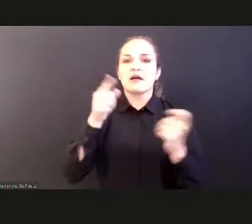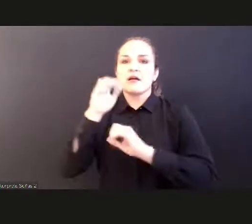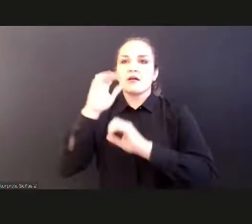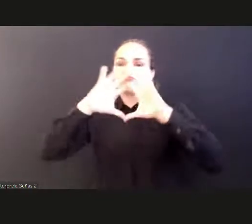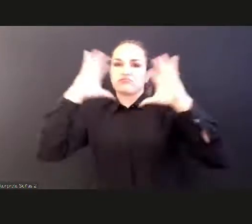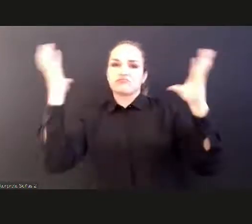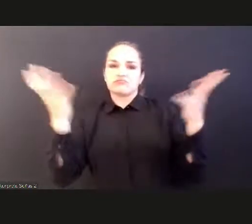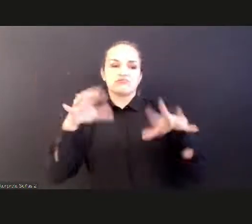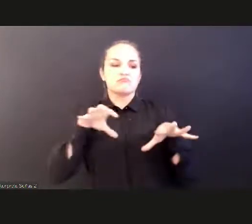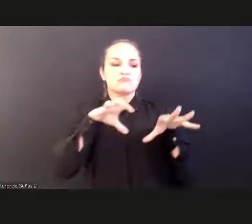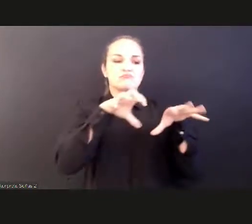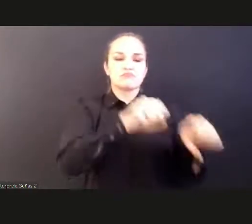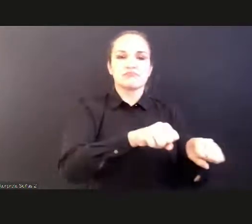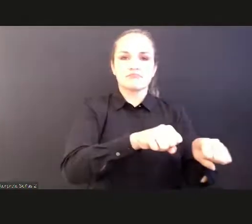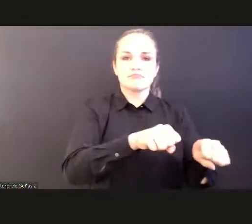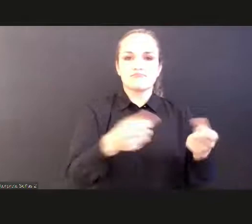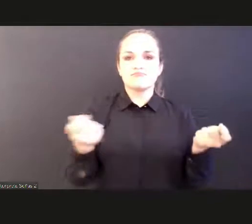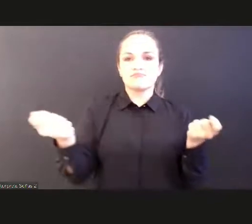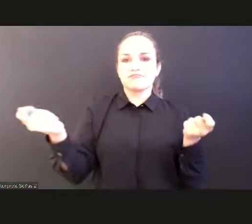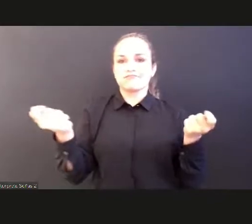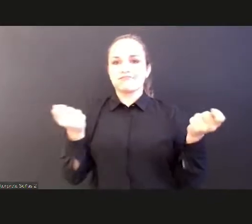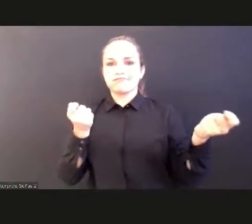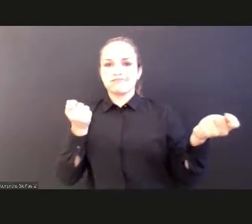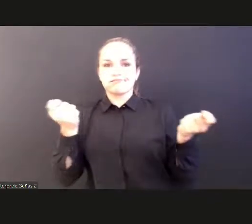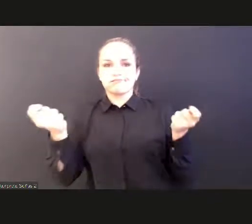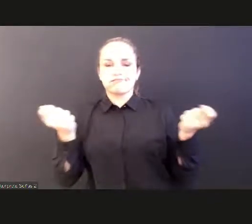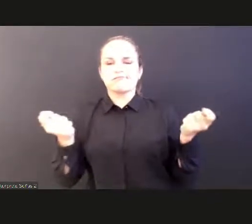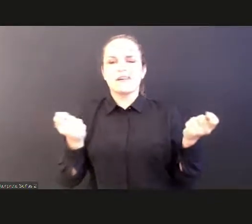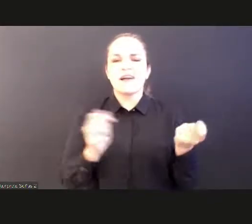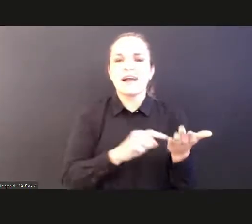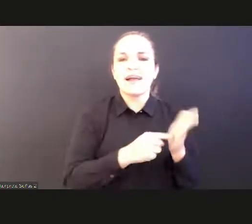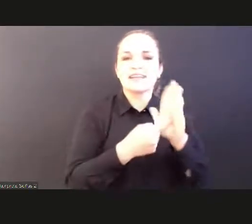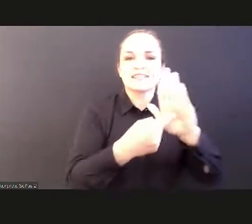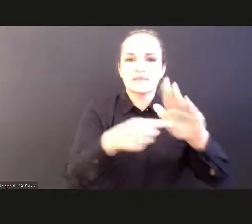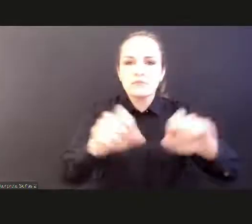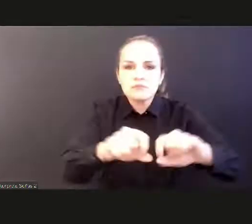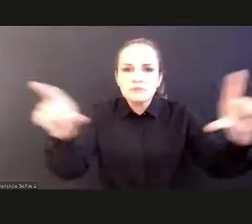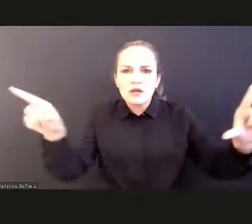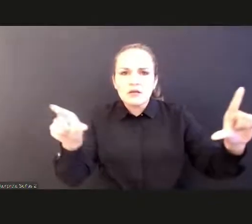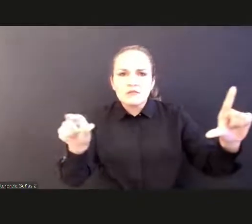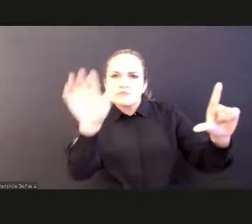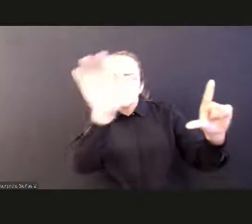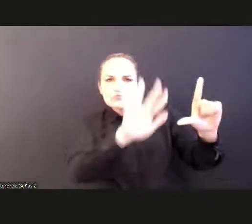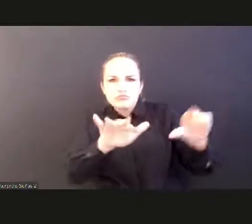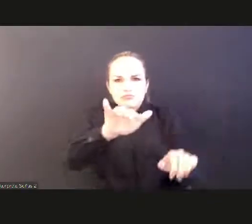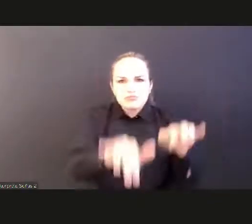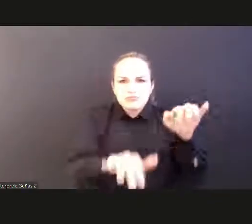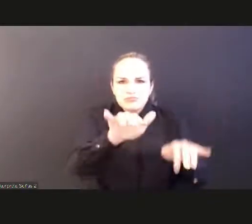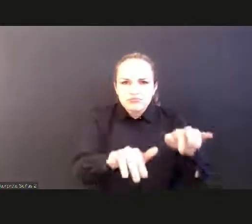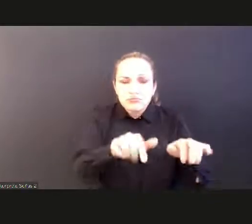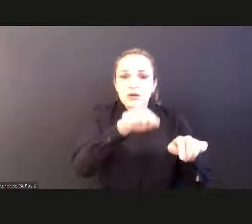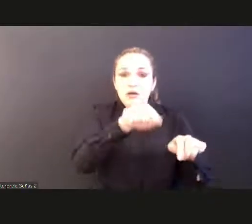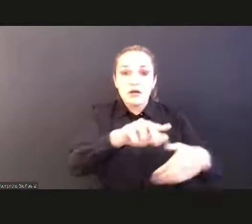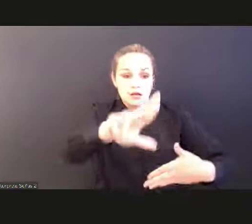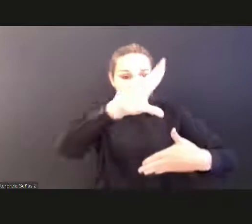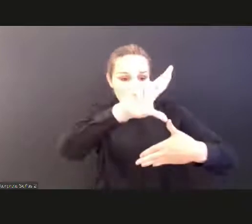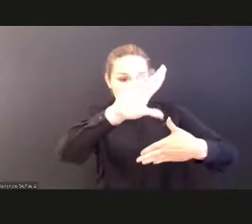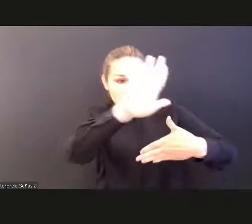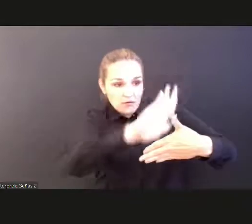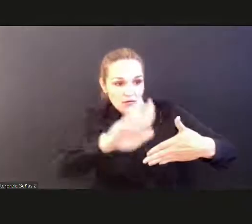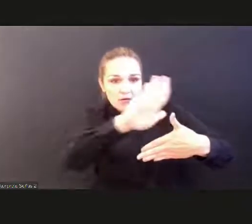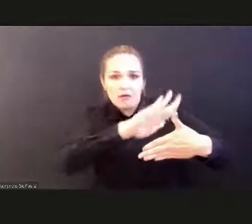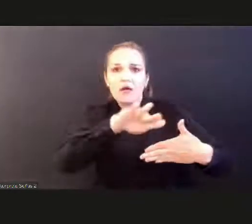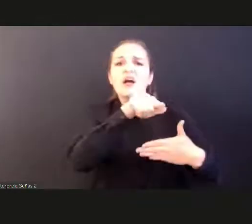for instance, all of the region's tax, social security, and licensing departments spend more than $100